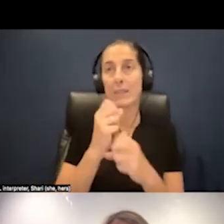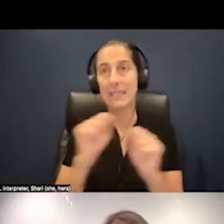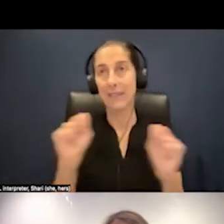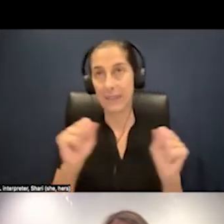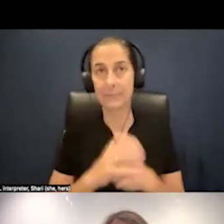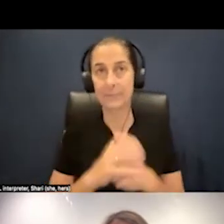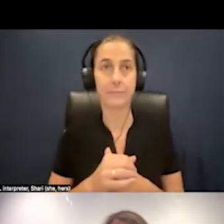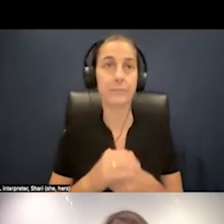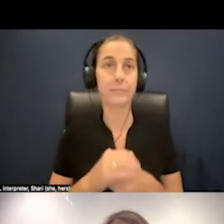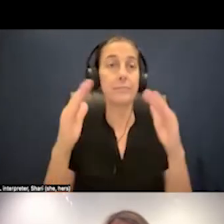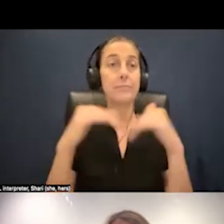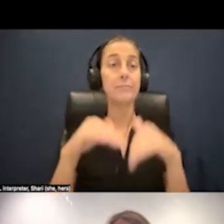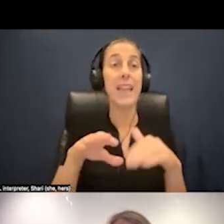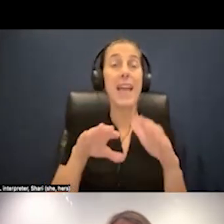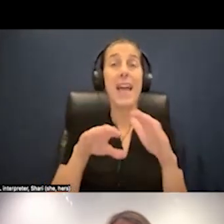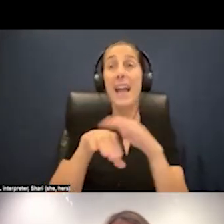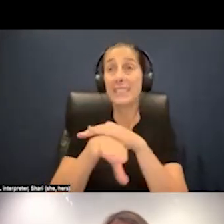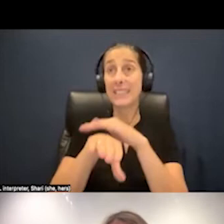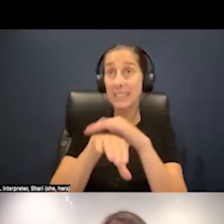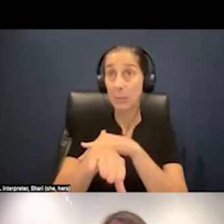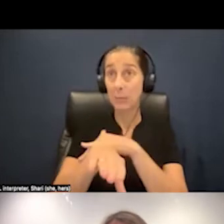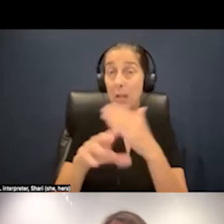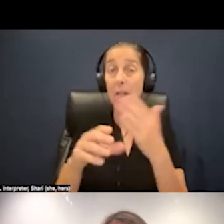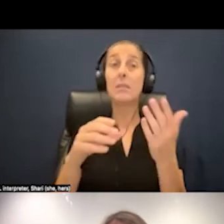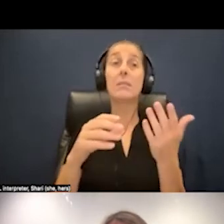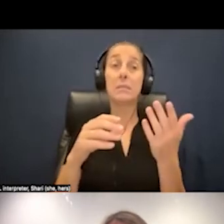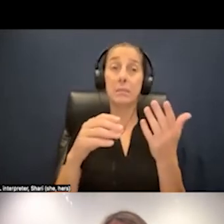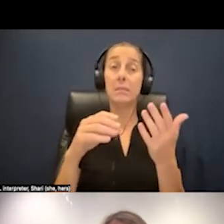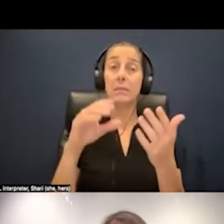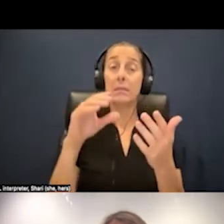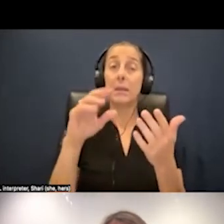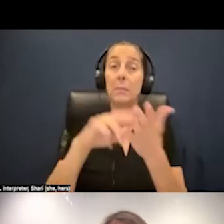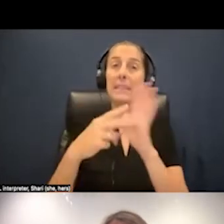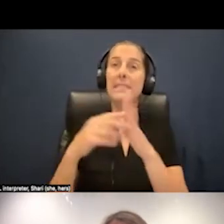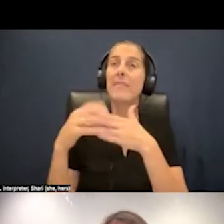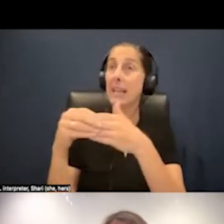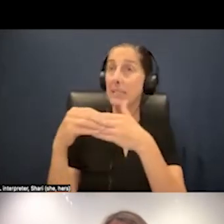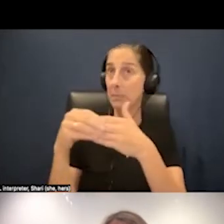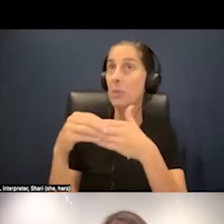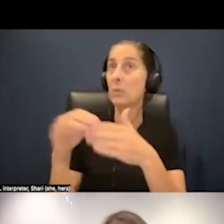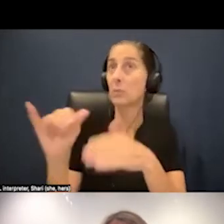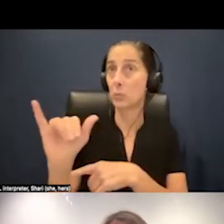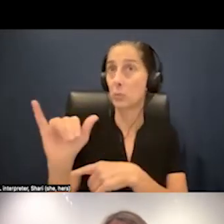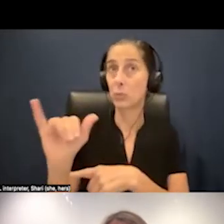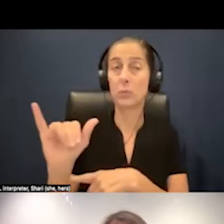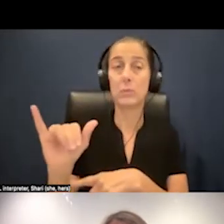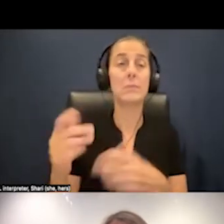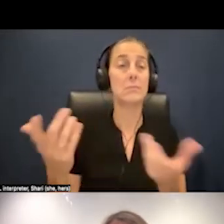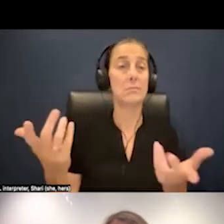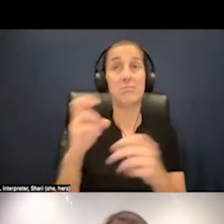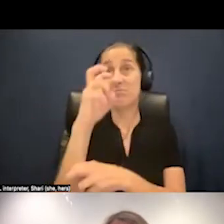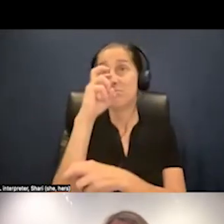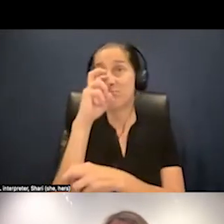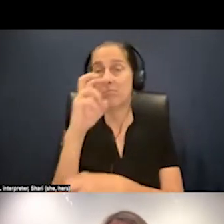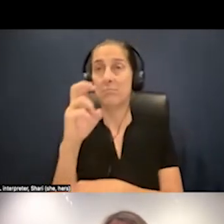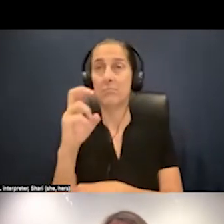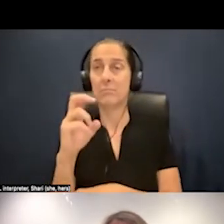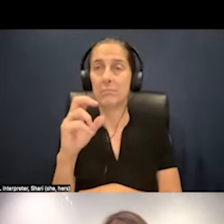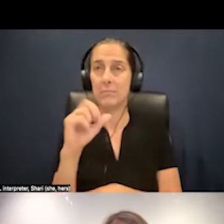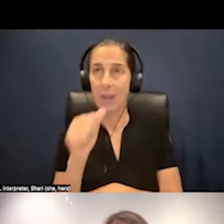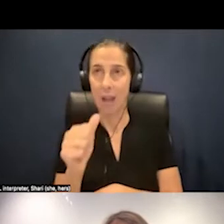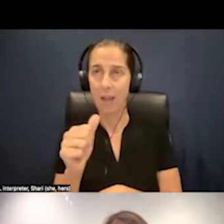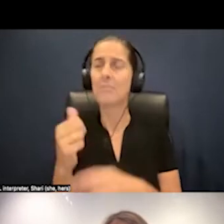Accessible also means flexible. So things like having a variety of different kinds of appointments available, having different times